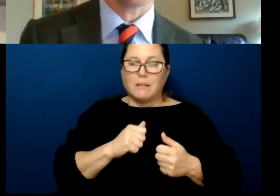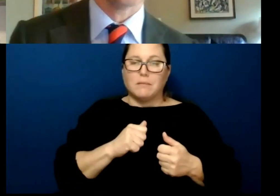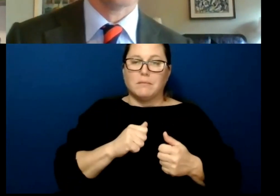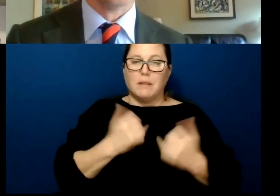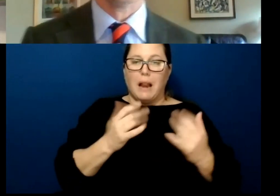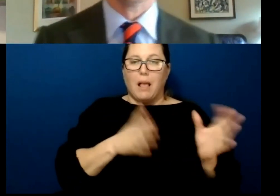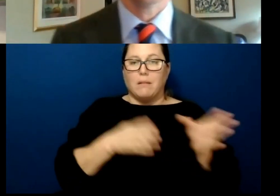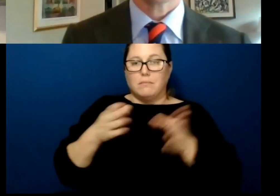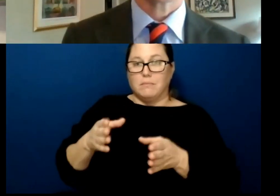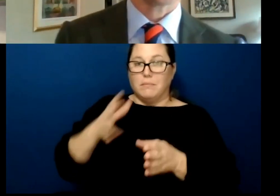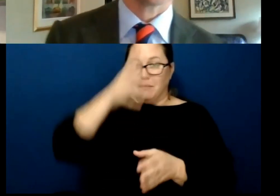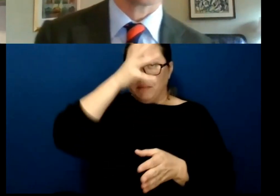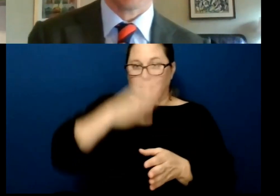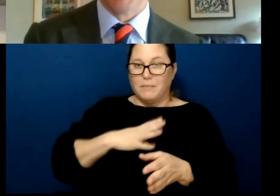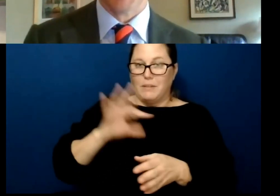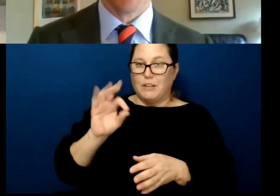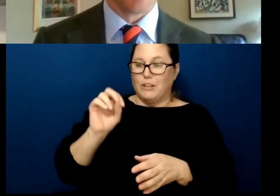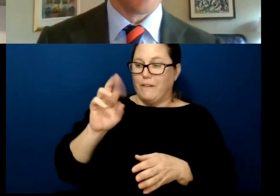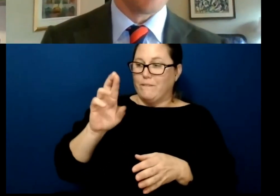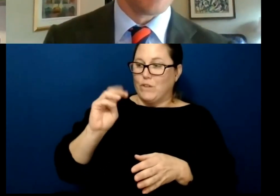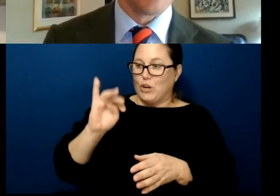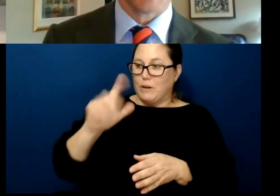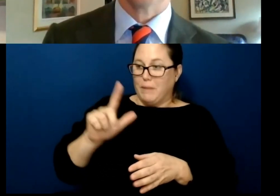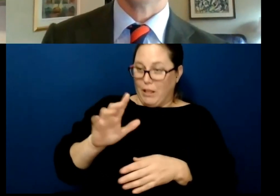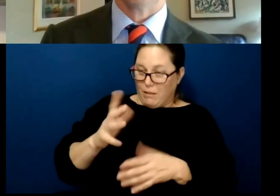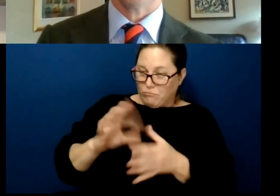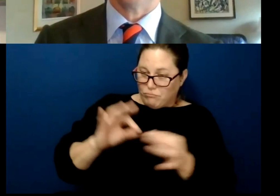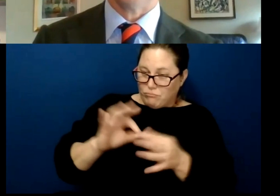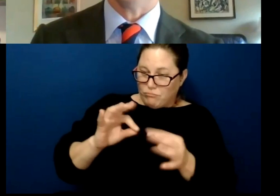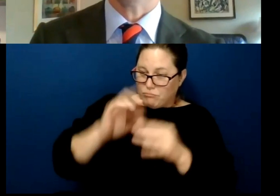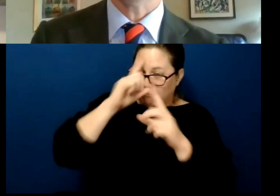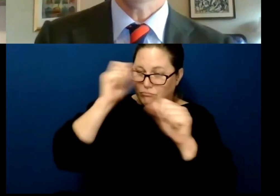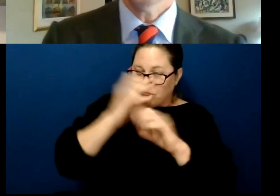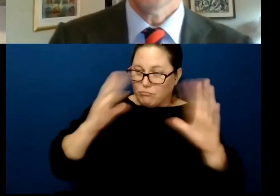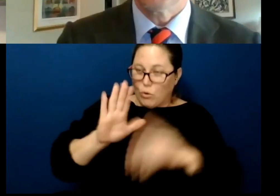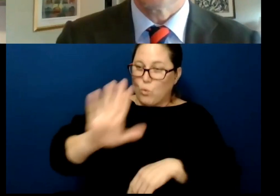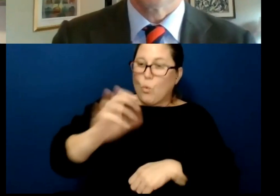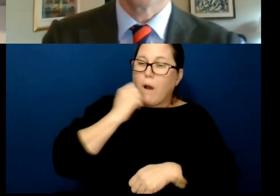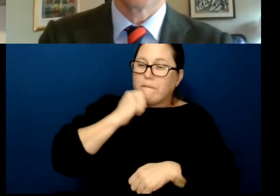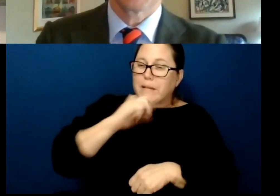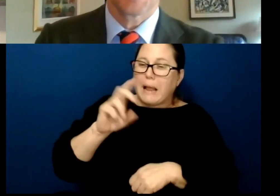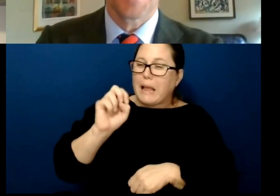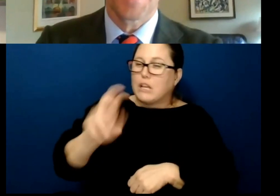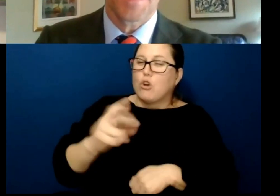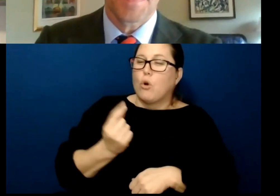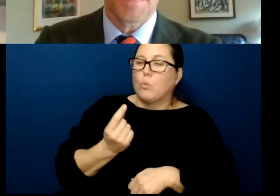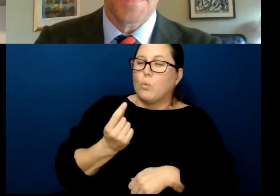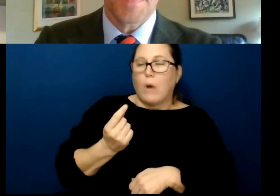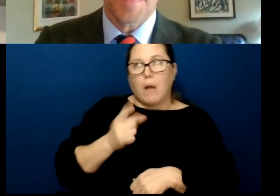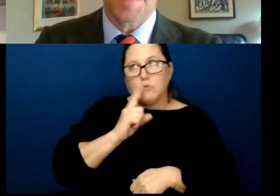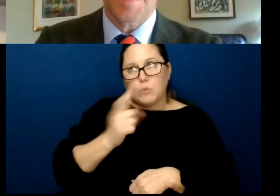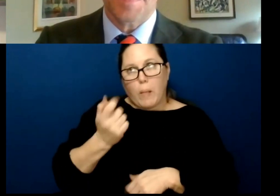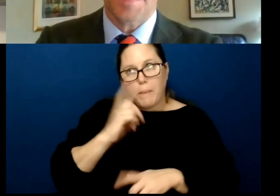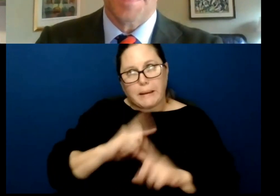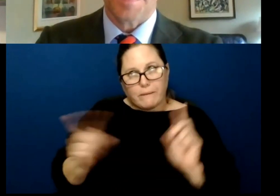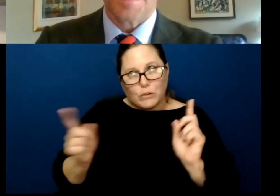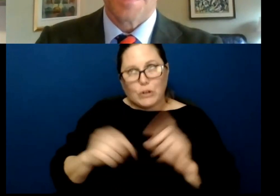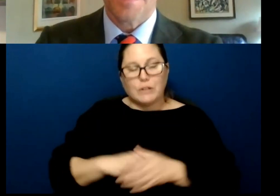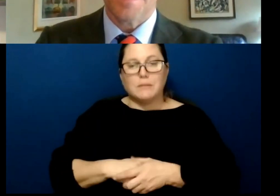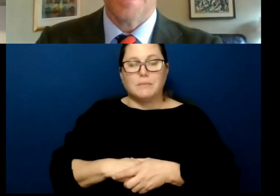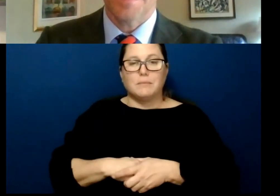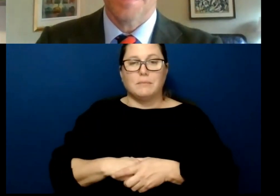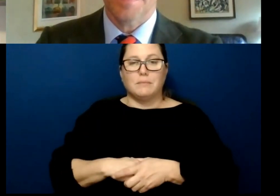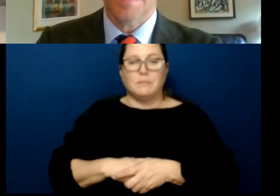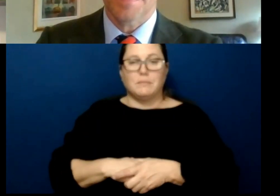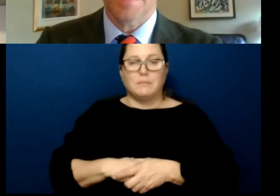little different. Dr. Williams, maybe tell us about that. Sure. So for